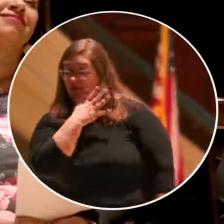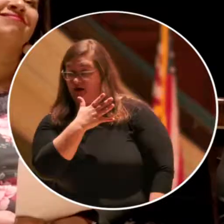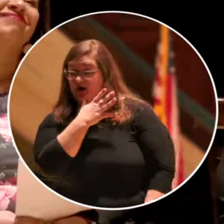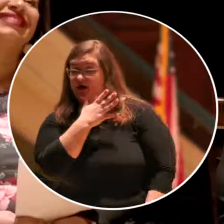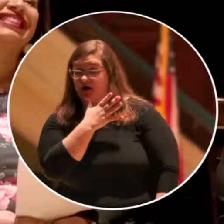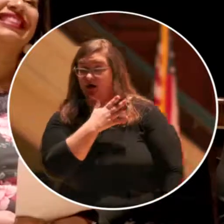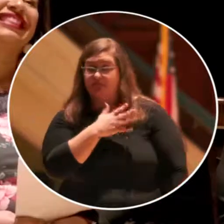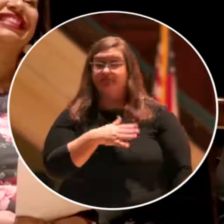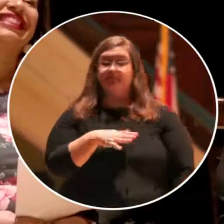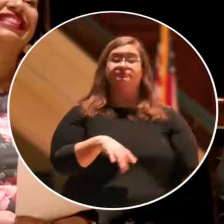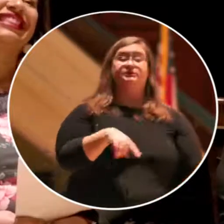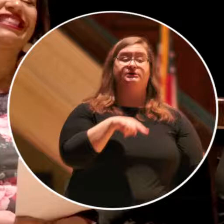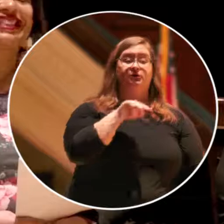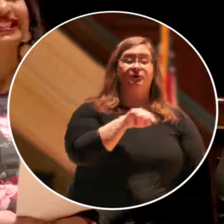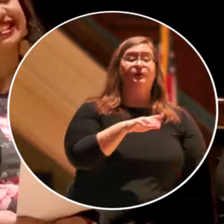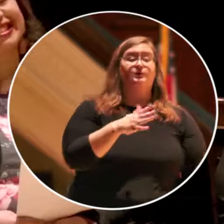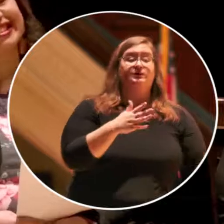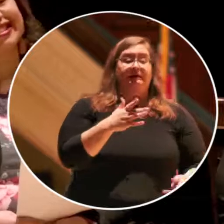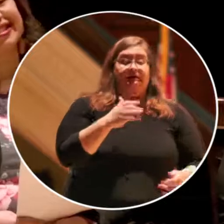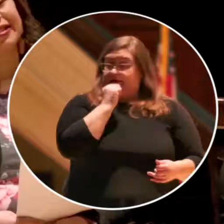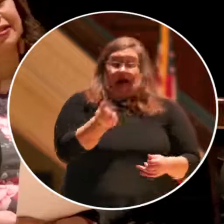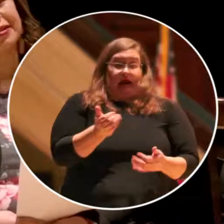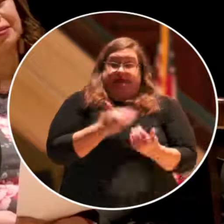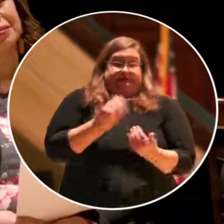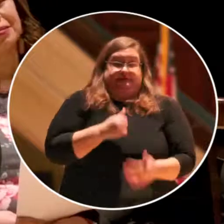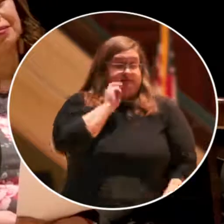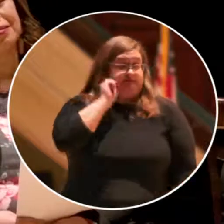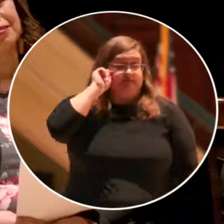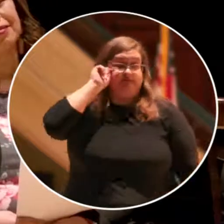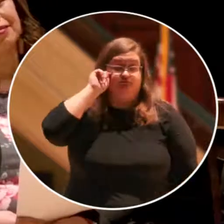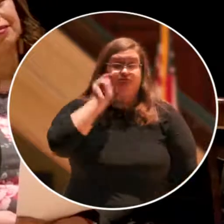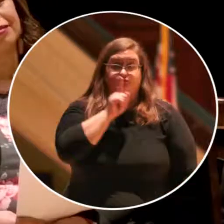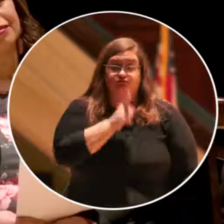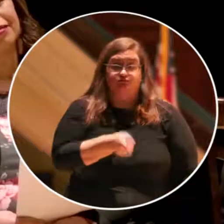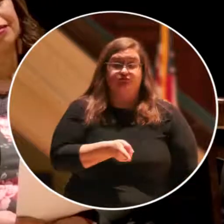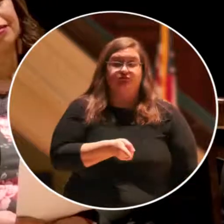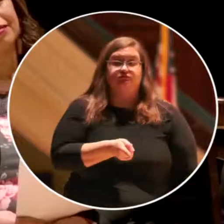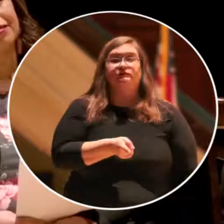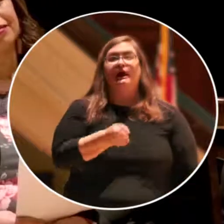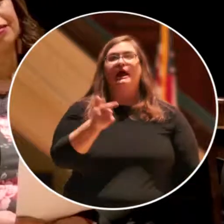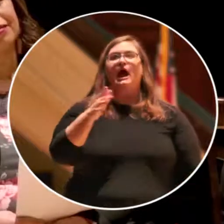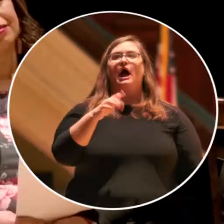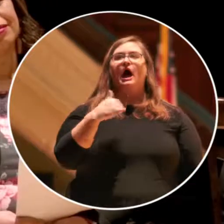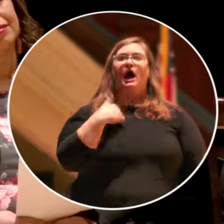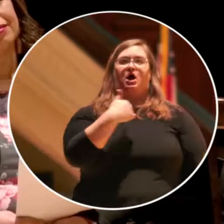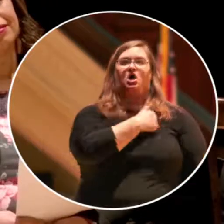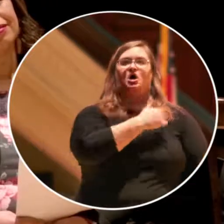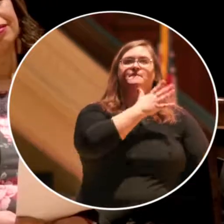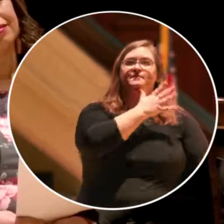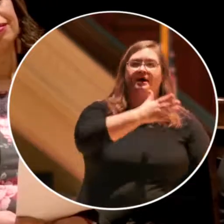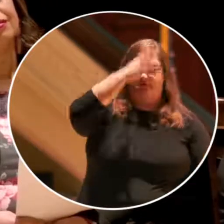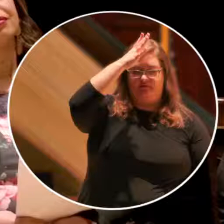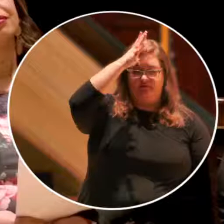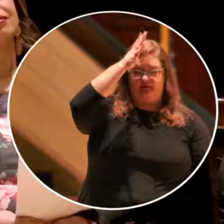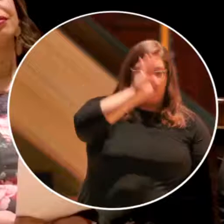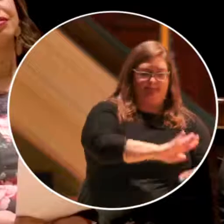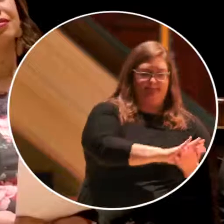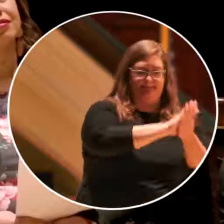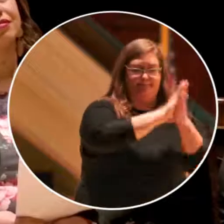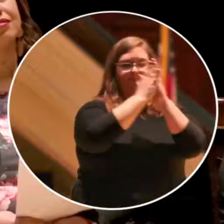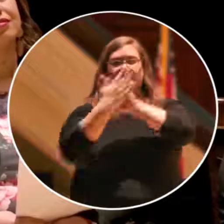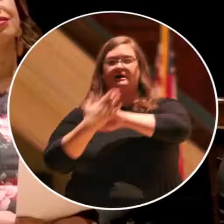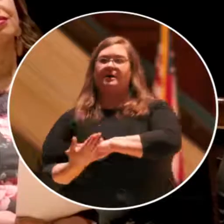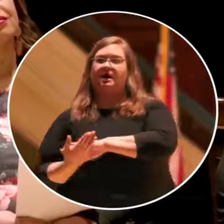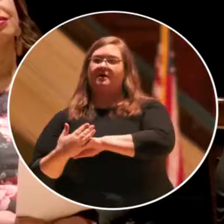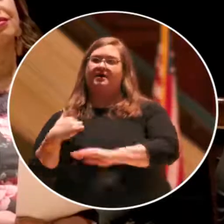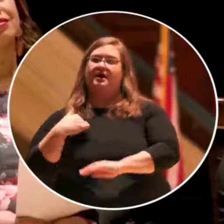teenager. And I think in a way our parents, all of our parents, become our parents. In